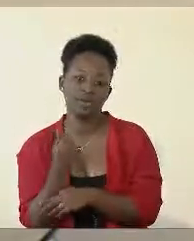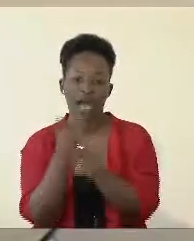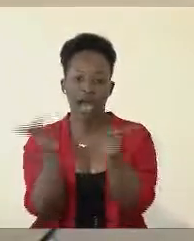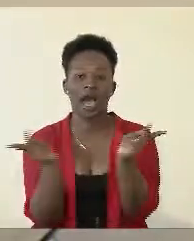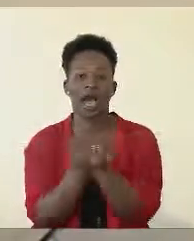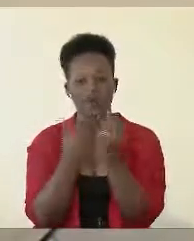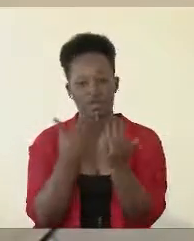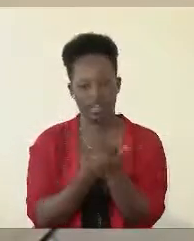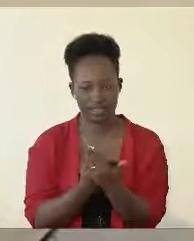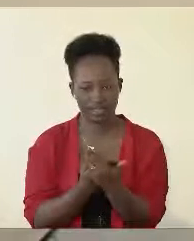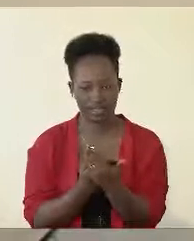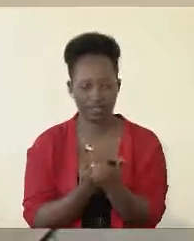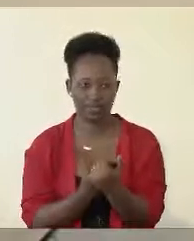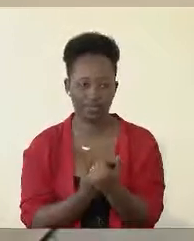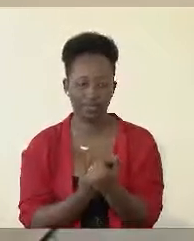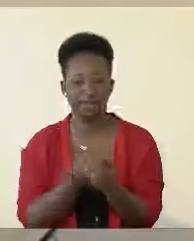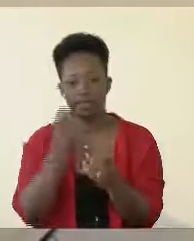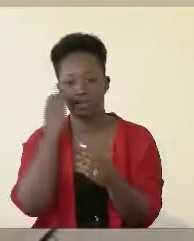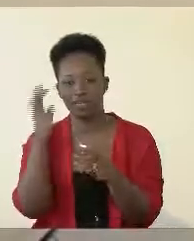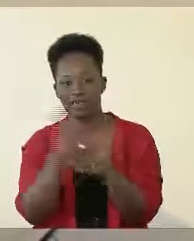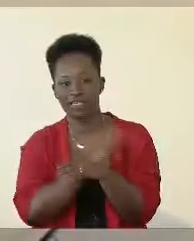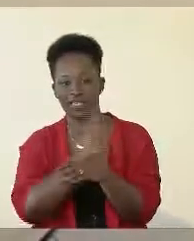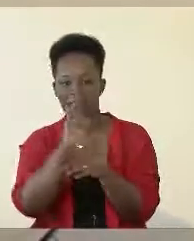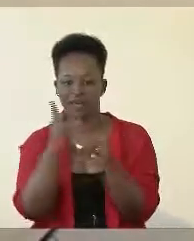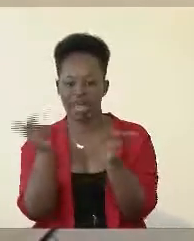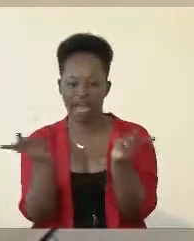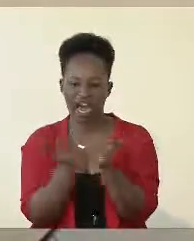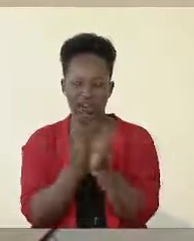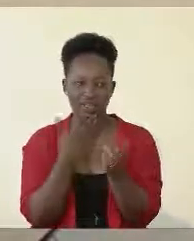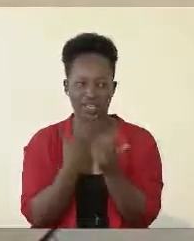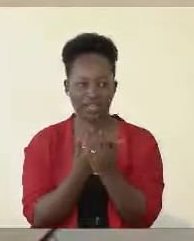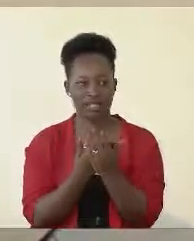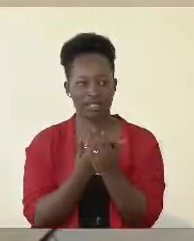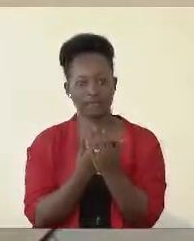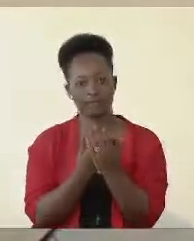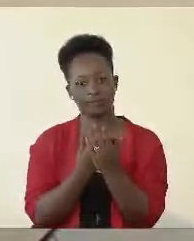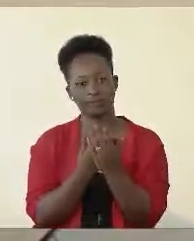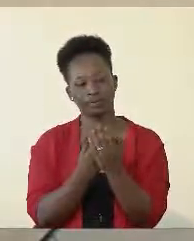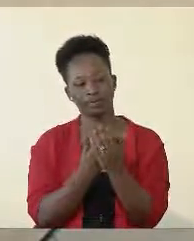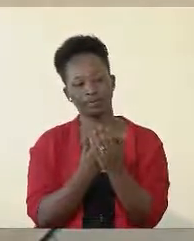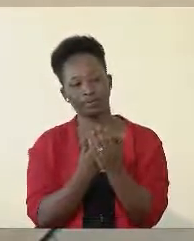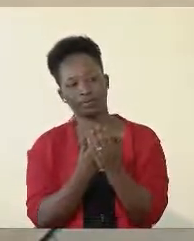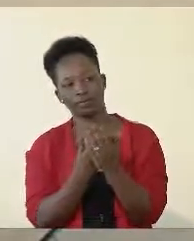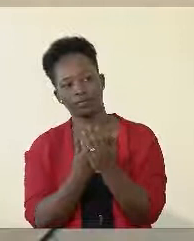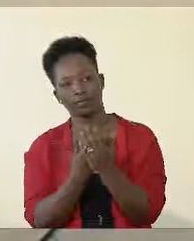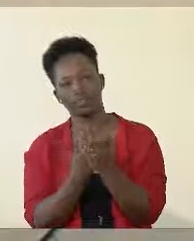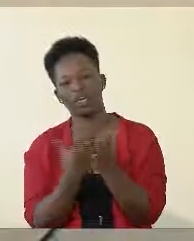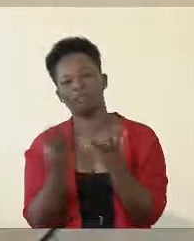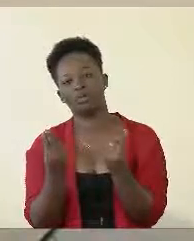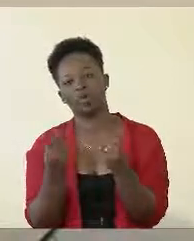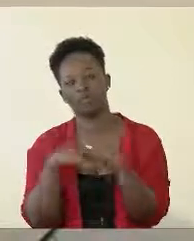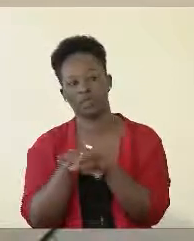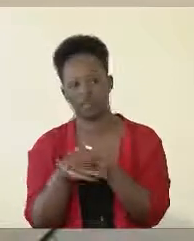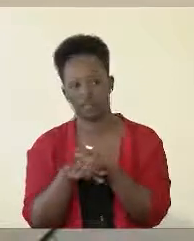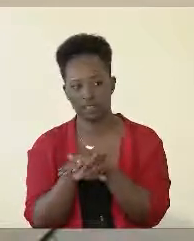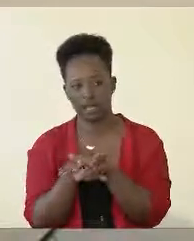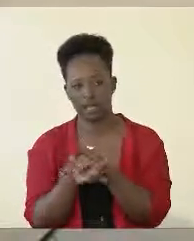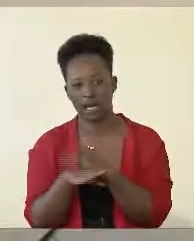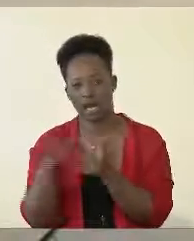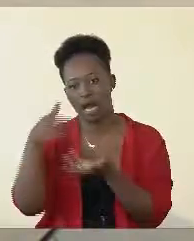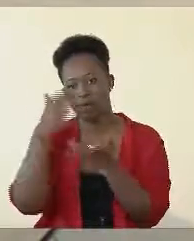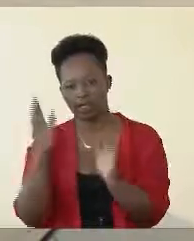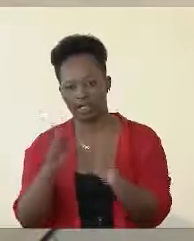location. Your business is in a very good location, in a very good place, which is easily accessible. Customers can